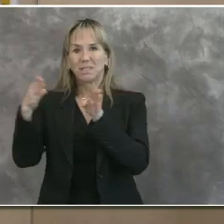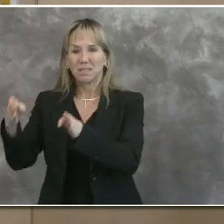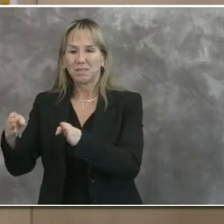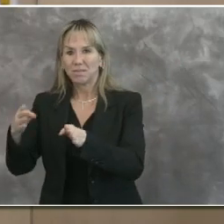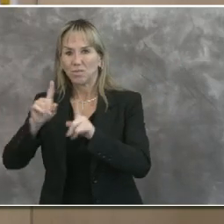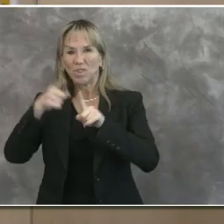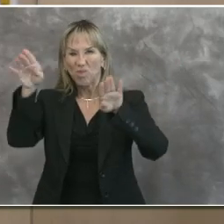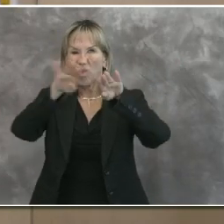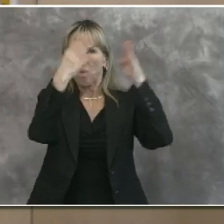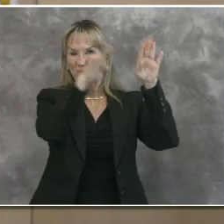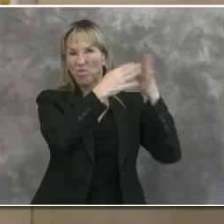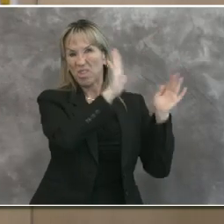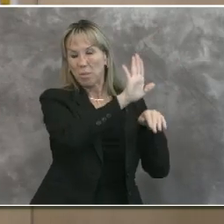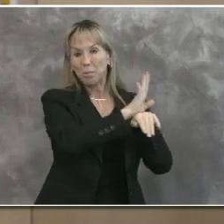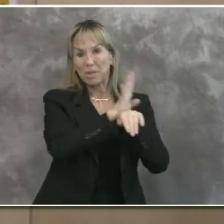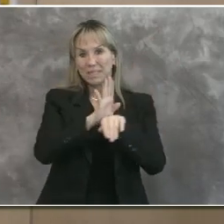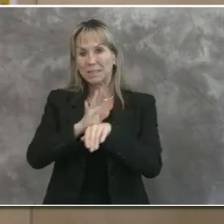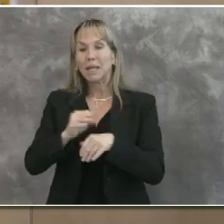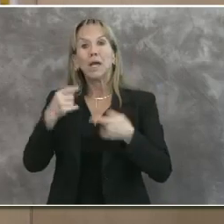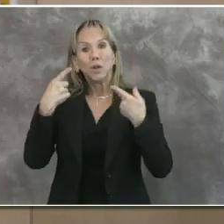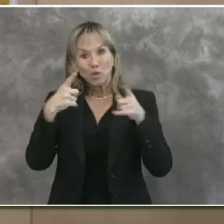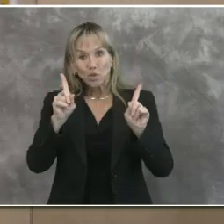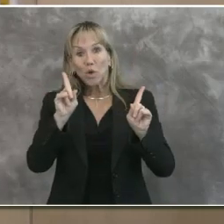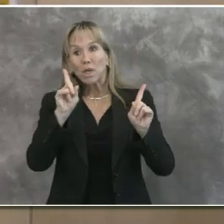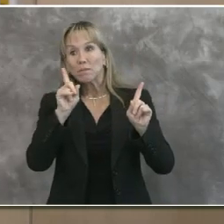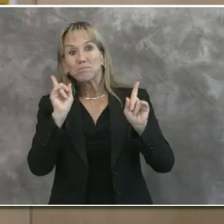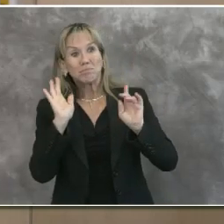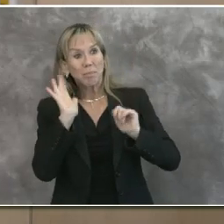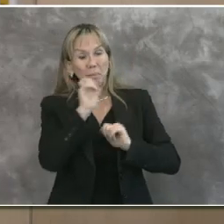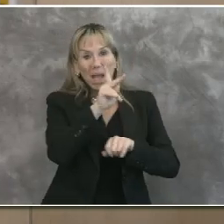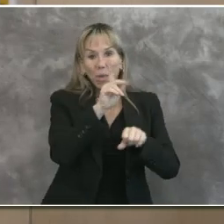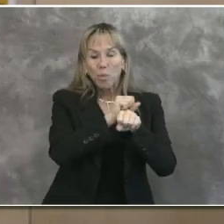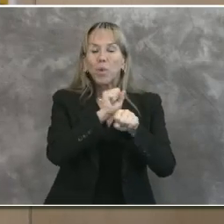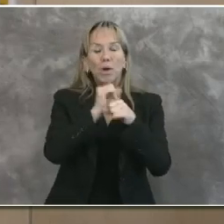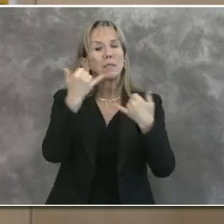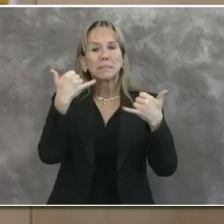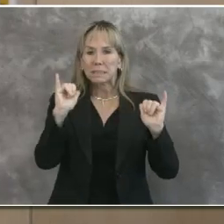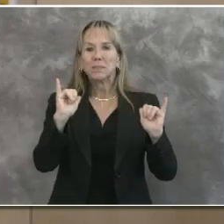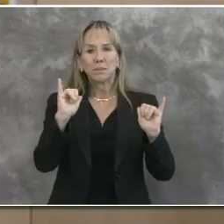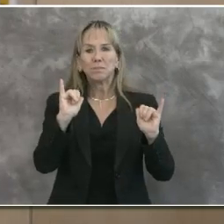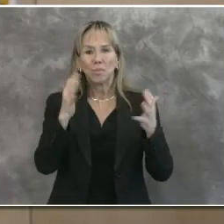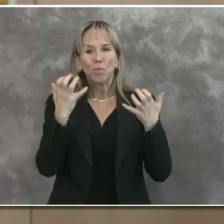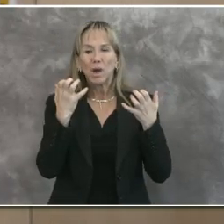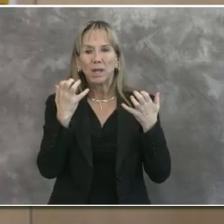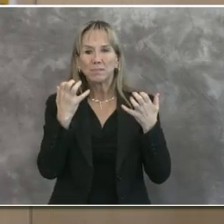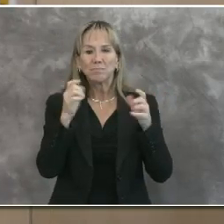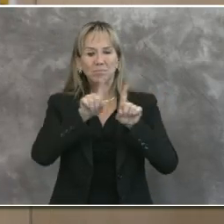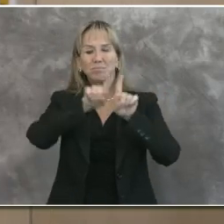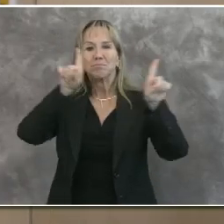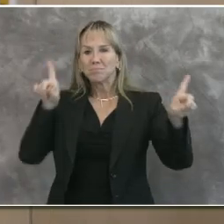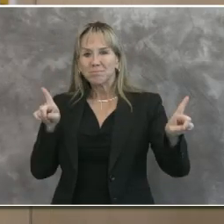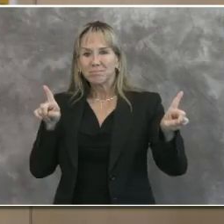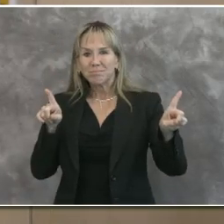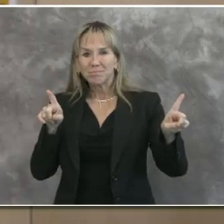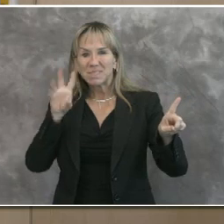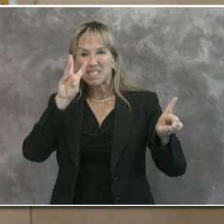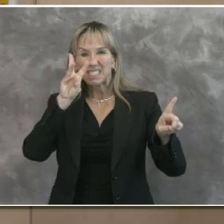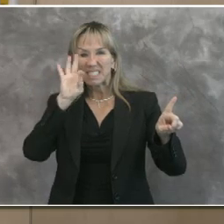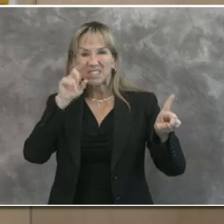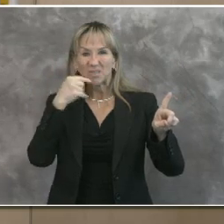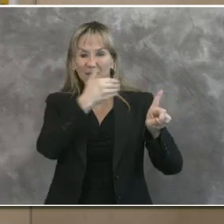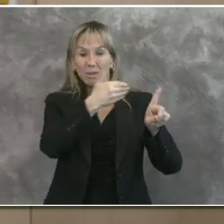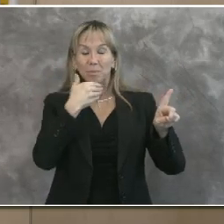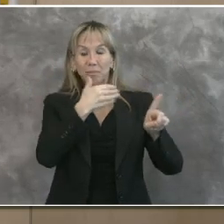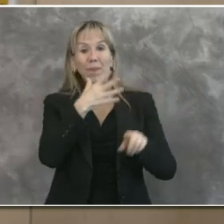also will continue to request social distancing be enforced. And if there are special populations at